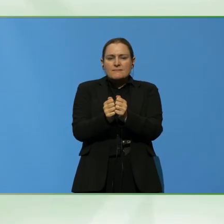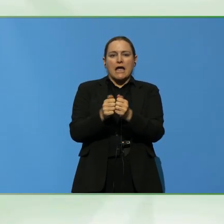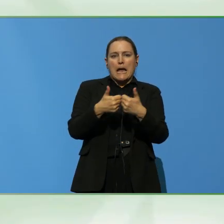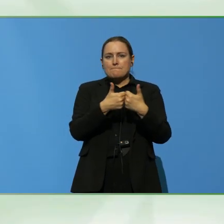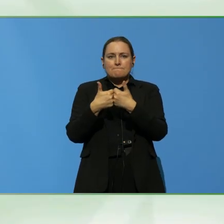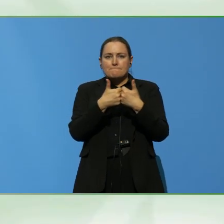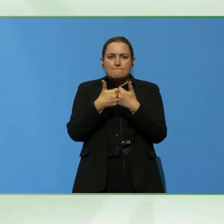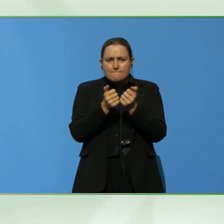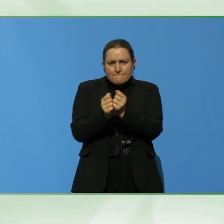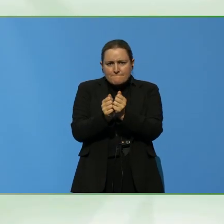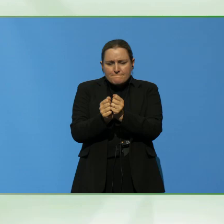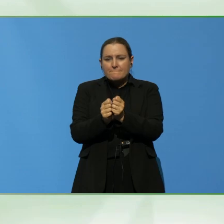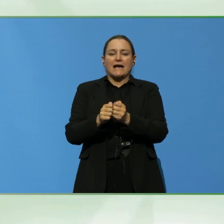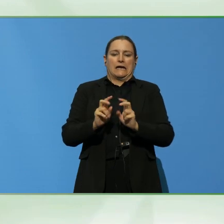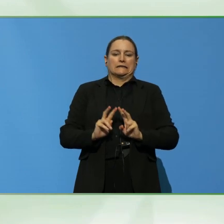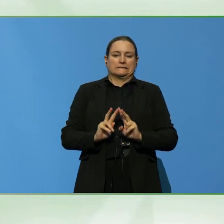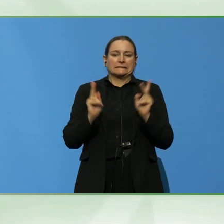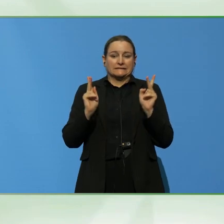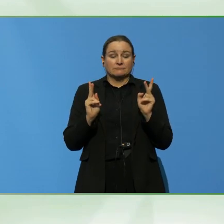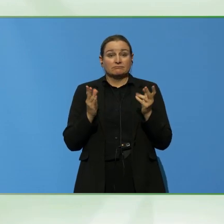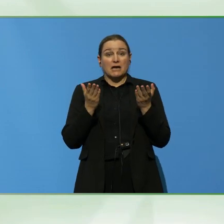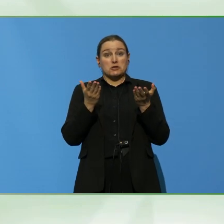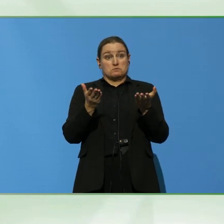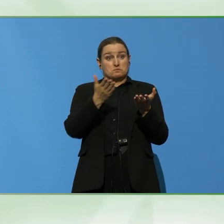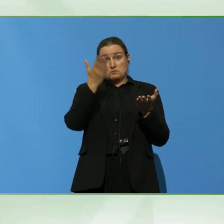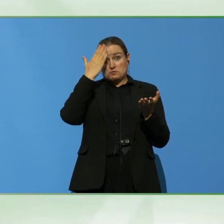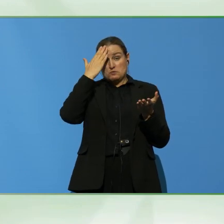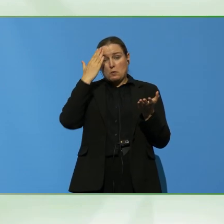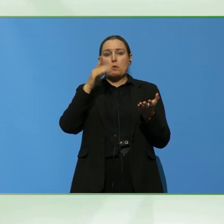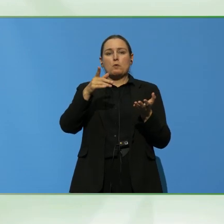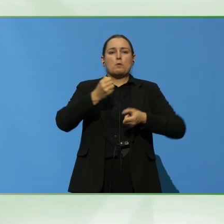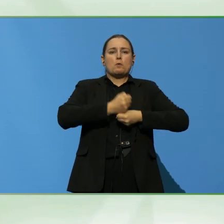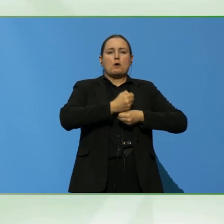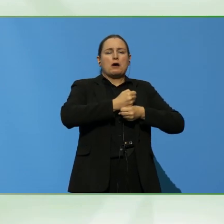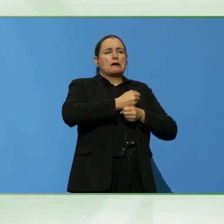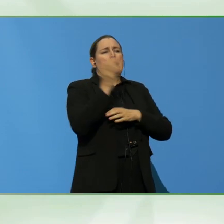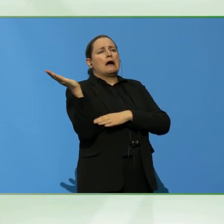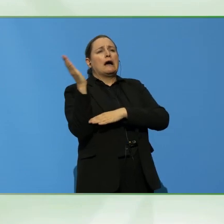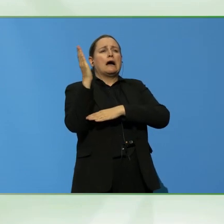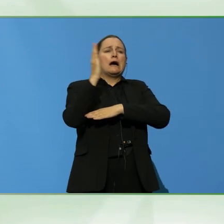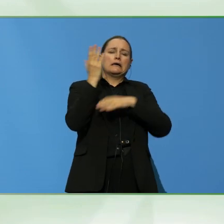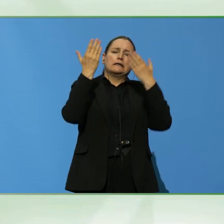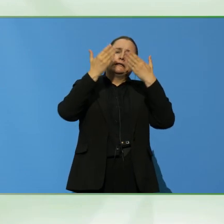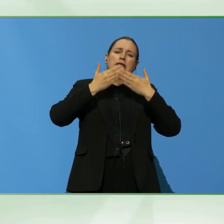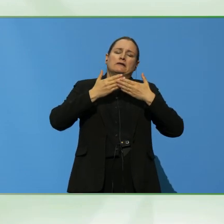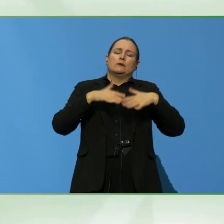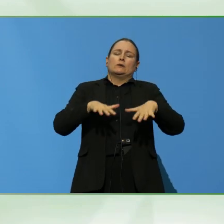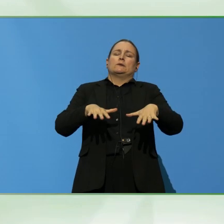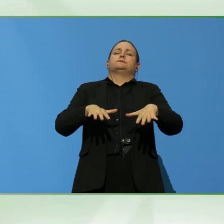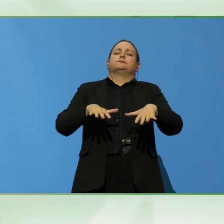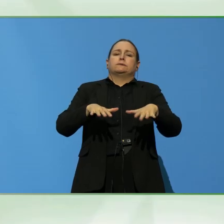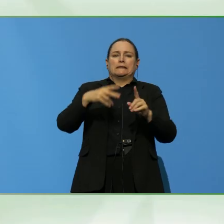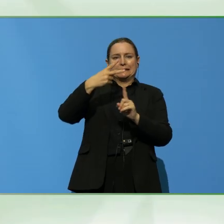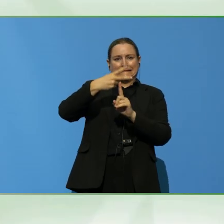screen, namely the TV screen. The screen most of you know after a long day of work. the series we watch, the movies we watch on the